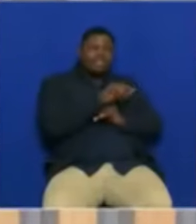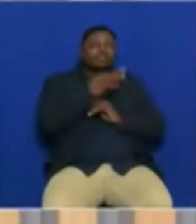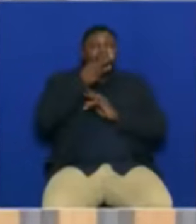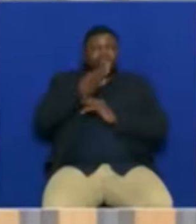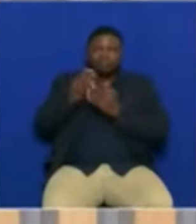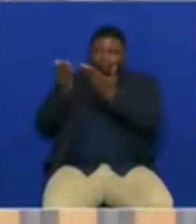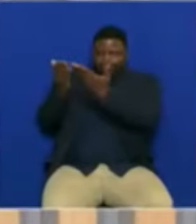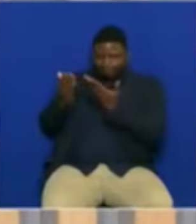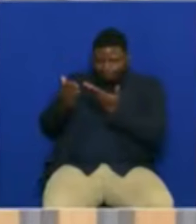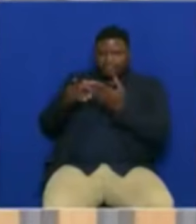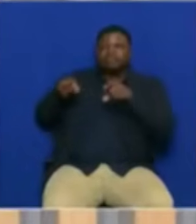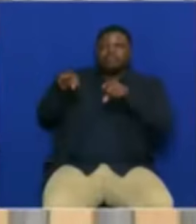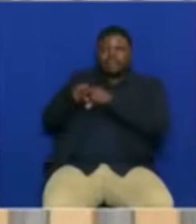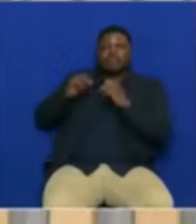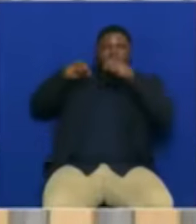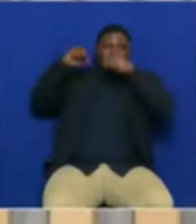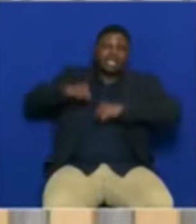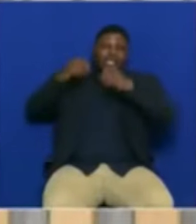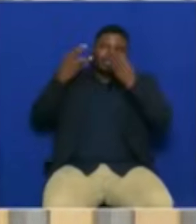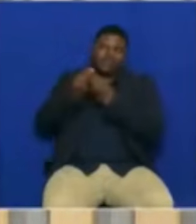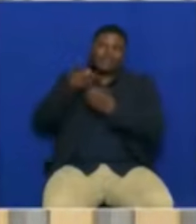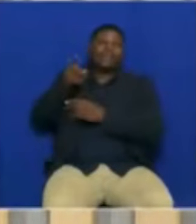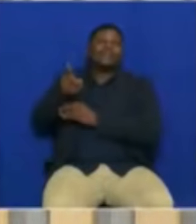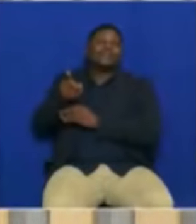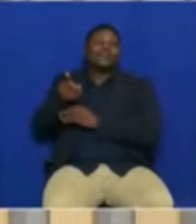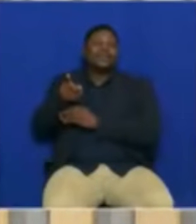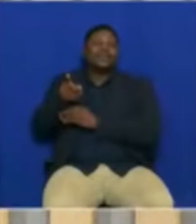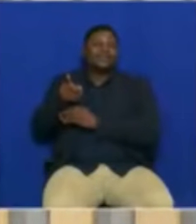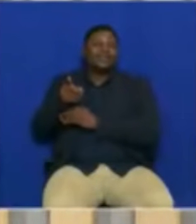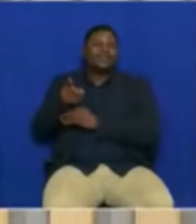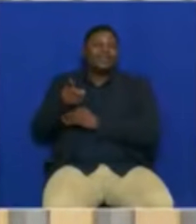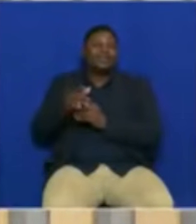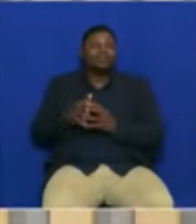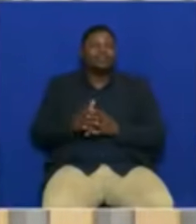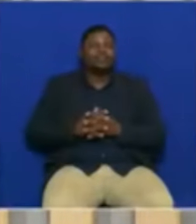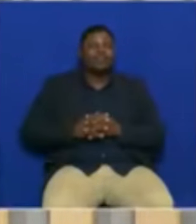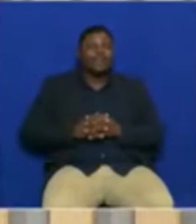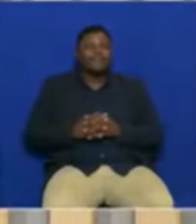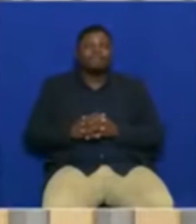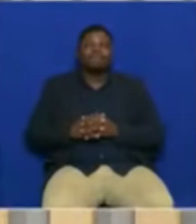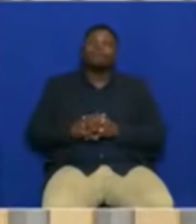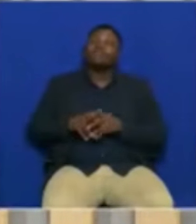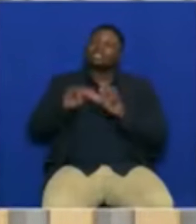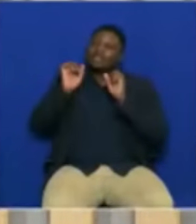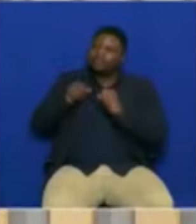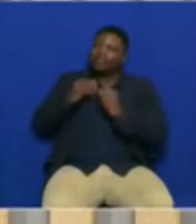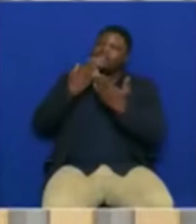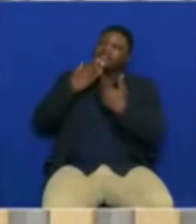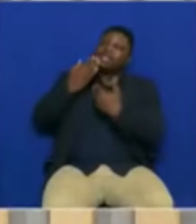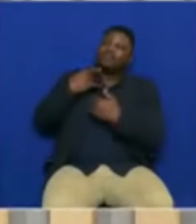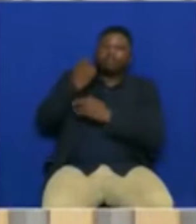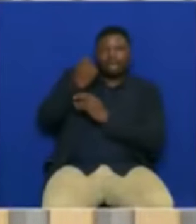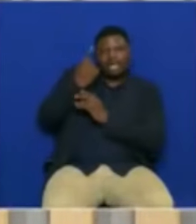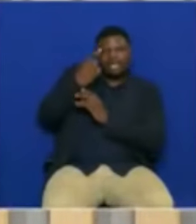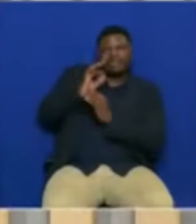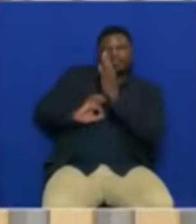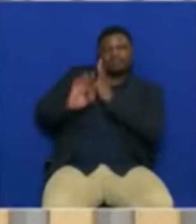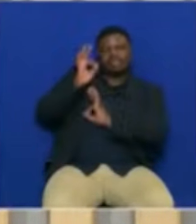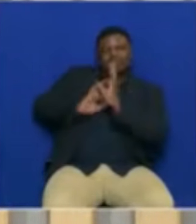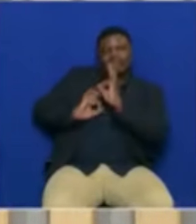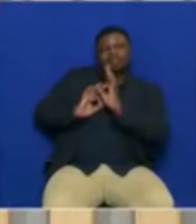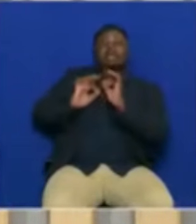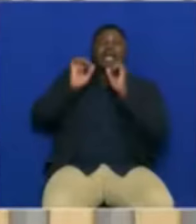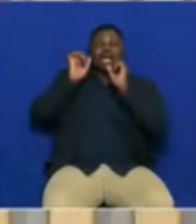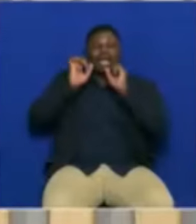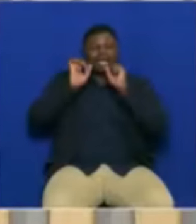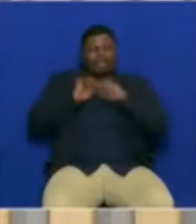no, thank you. I understand what you're saying. Yes, it is IDEC that's presenting this to the